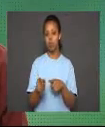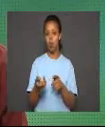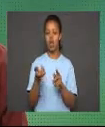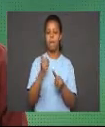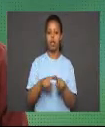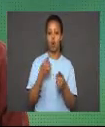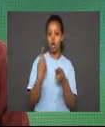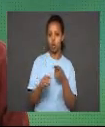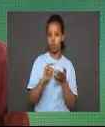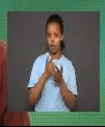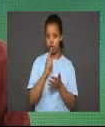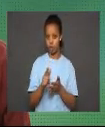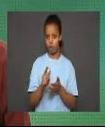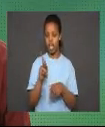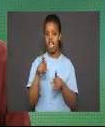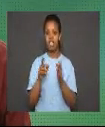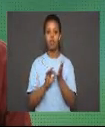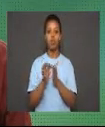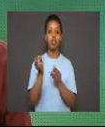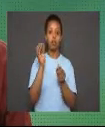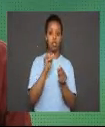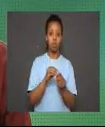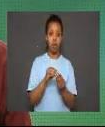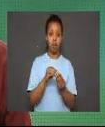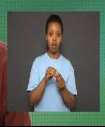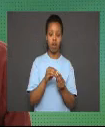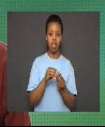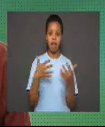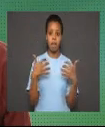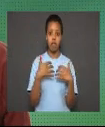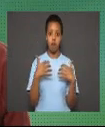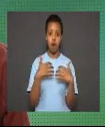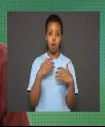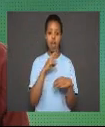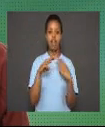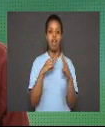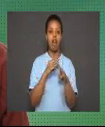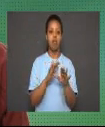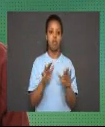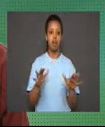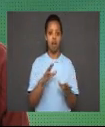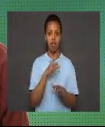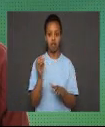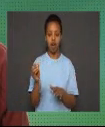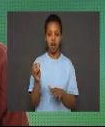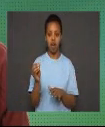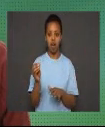Population growth threatens the stability of the planet and its current